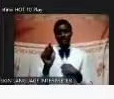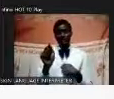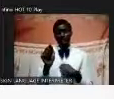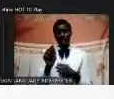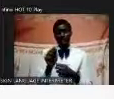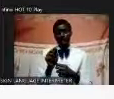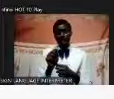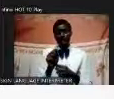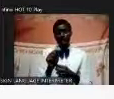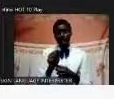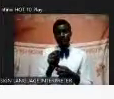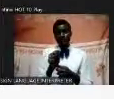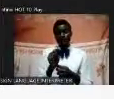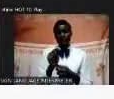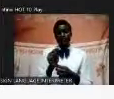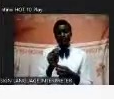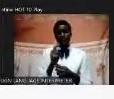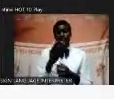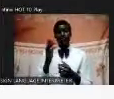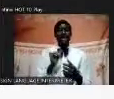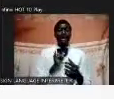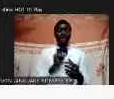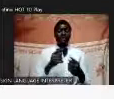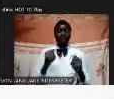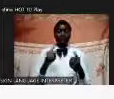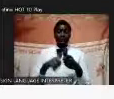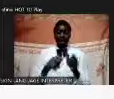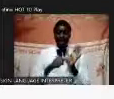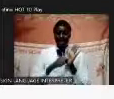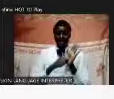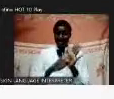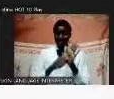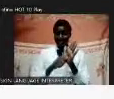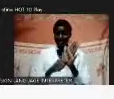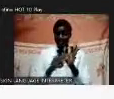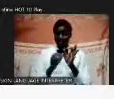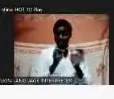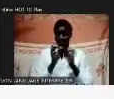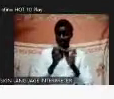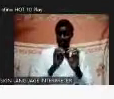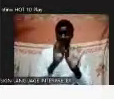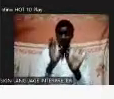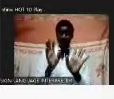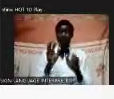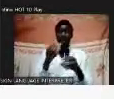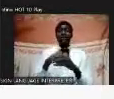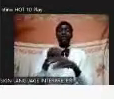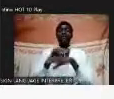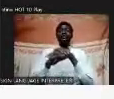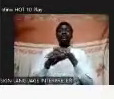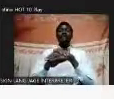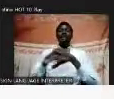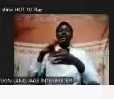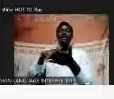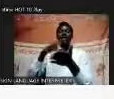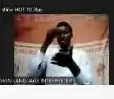I was trying to emphasize was that in the UK, learning disabilities is associated